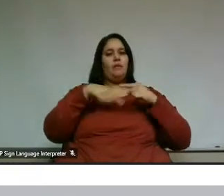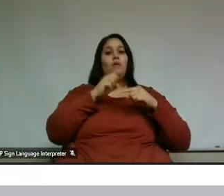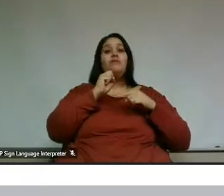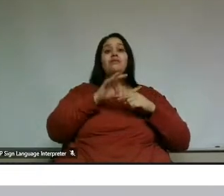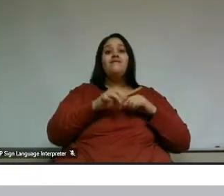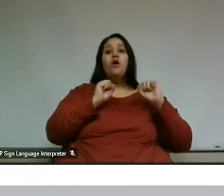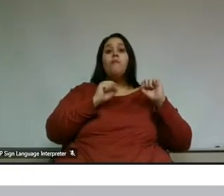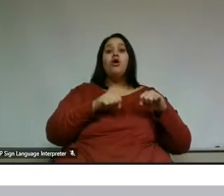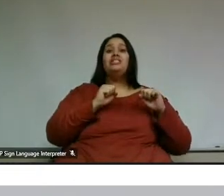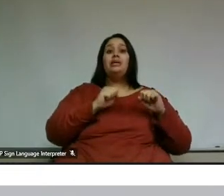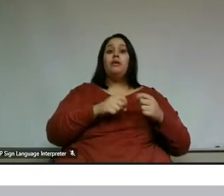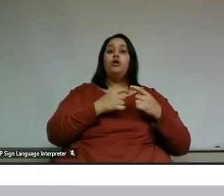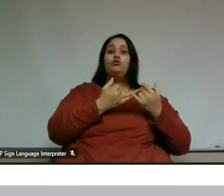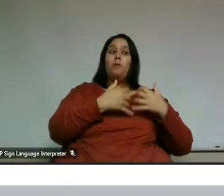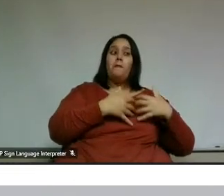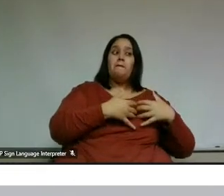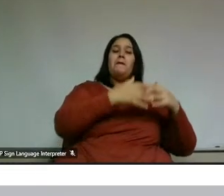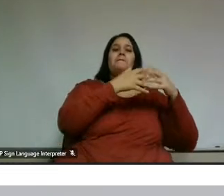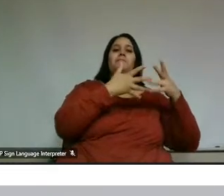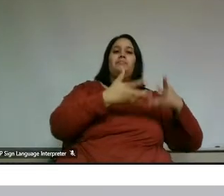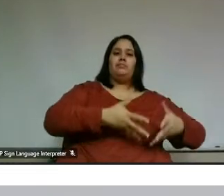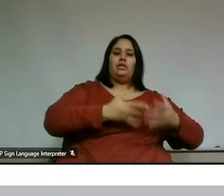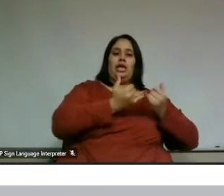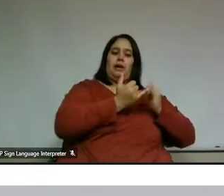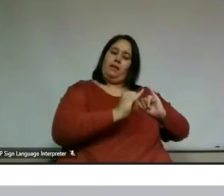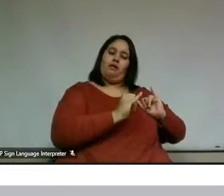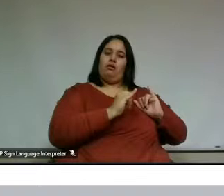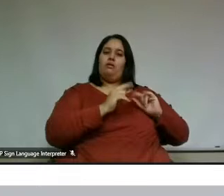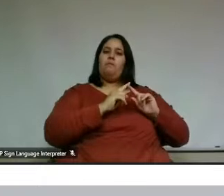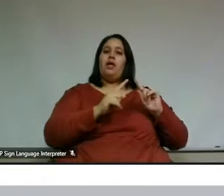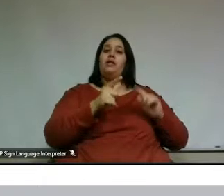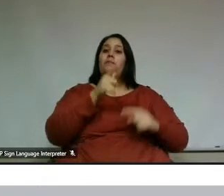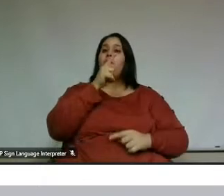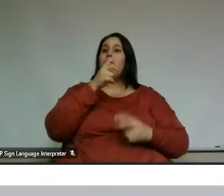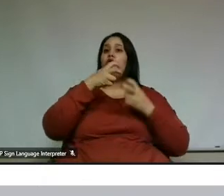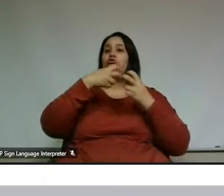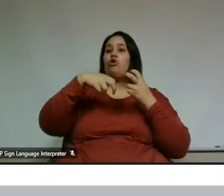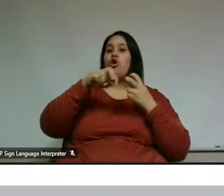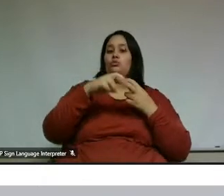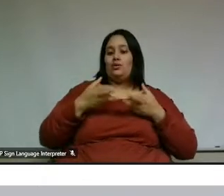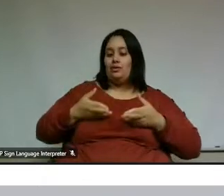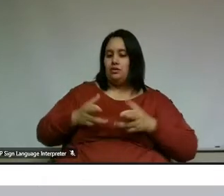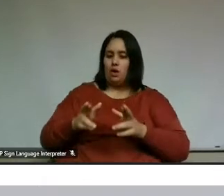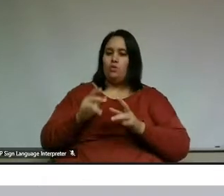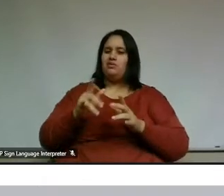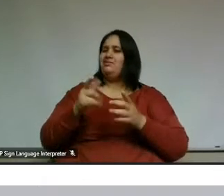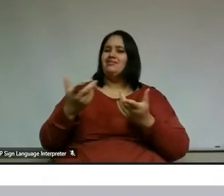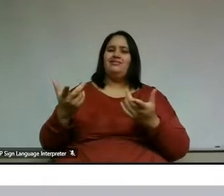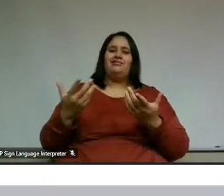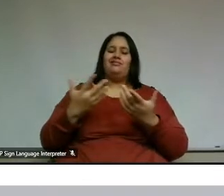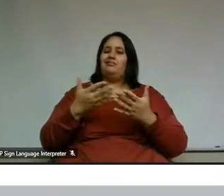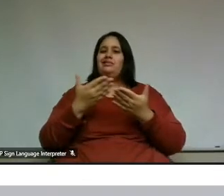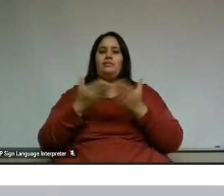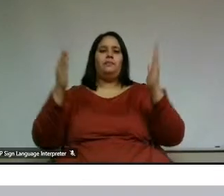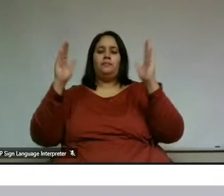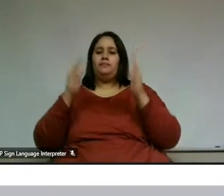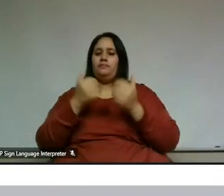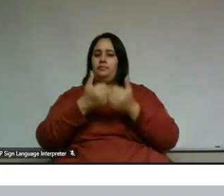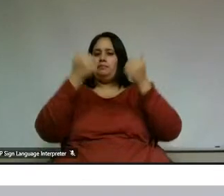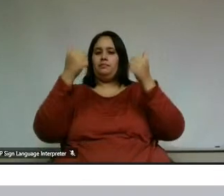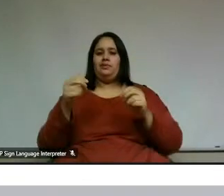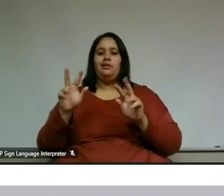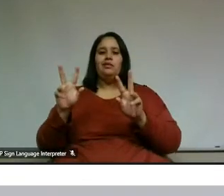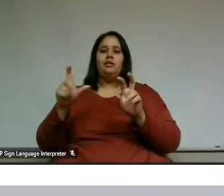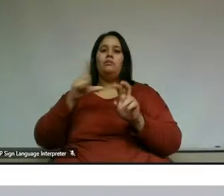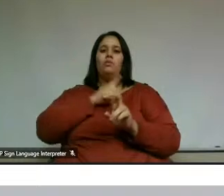Public transport roads is a related theme because it was felt that the province may at some stage, somewhere in the